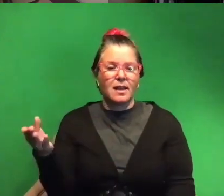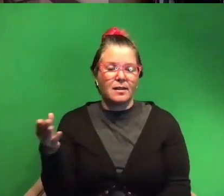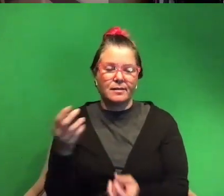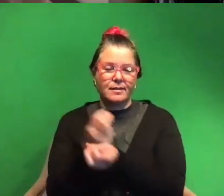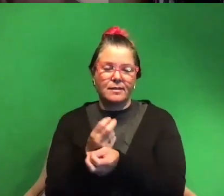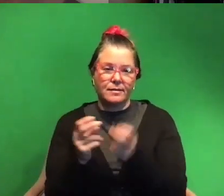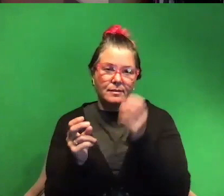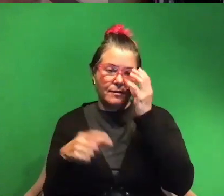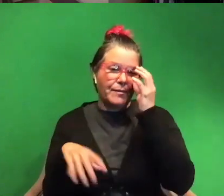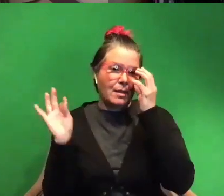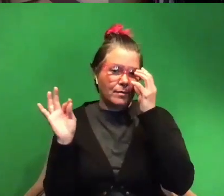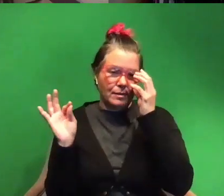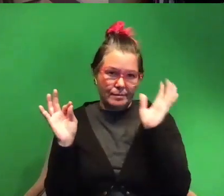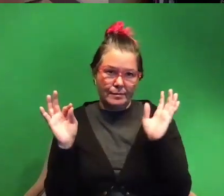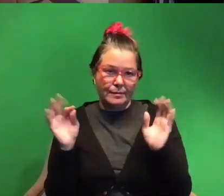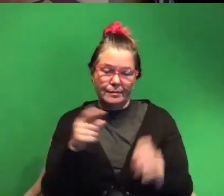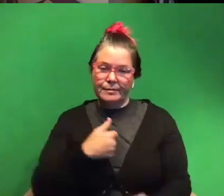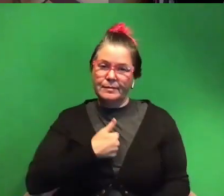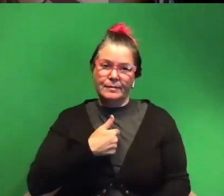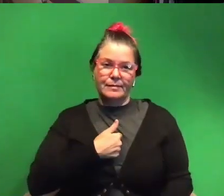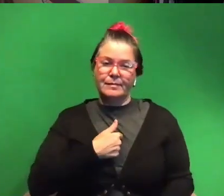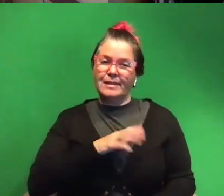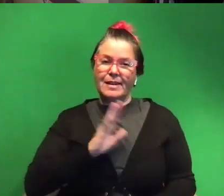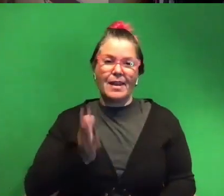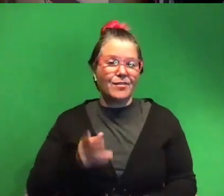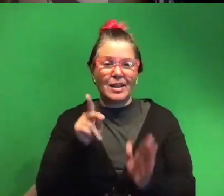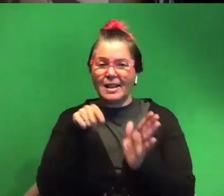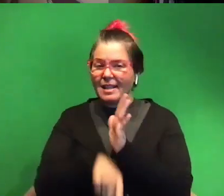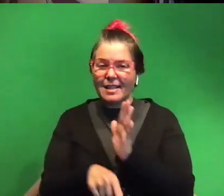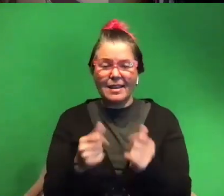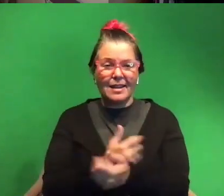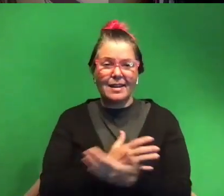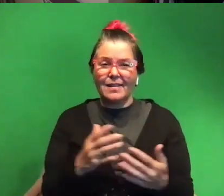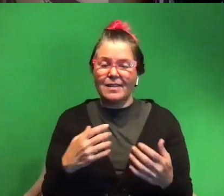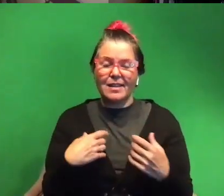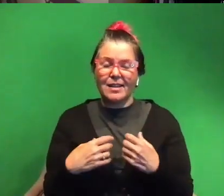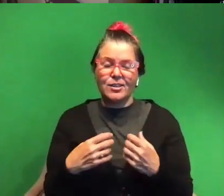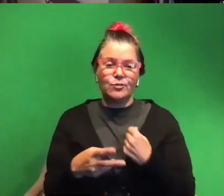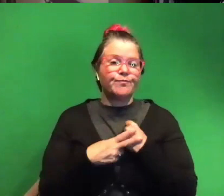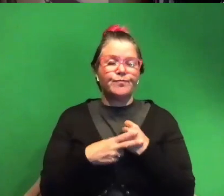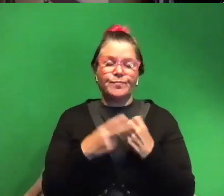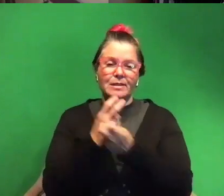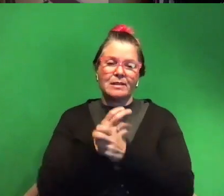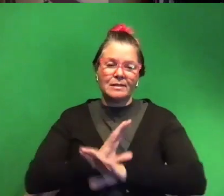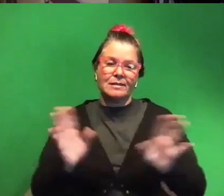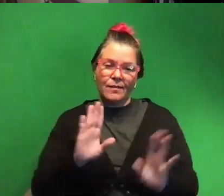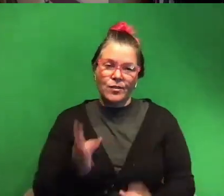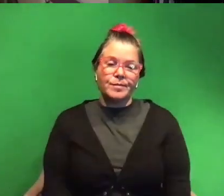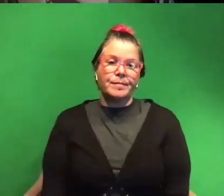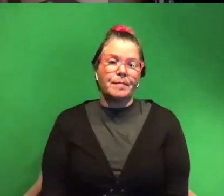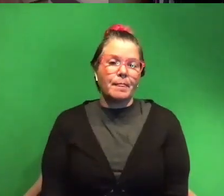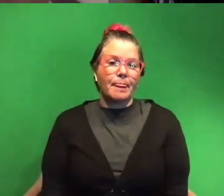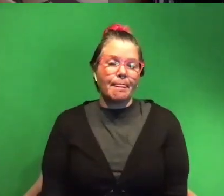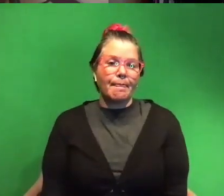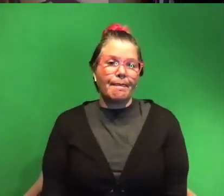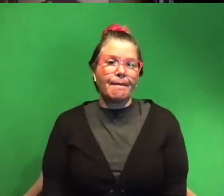and I found these. I do not kill anything in order to take home a skeleton. And also,